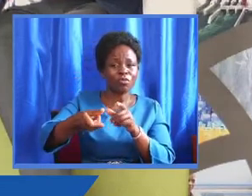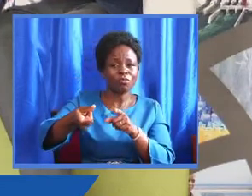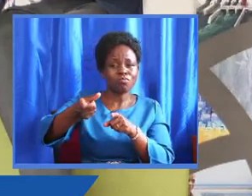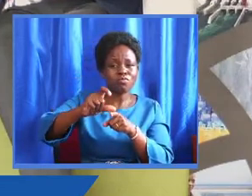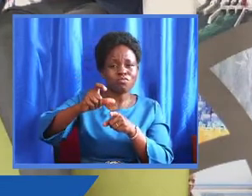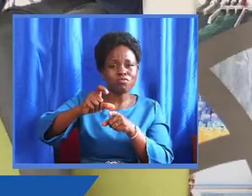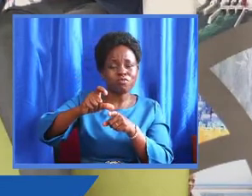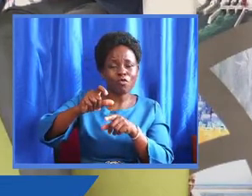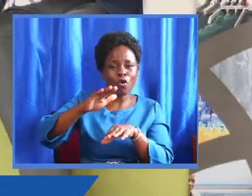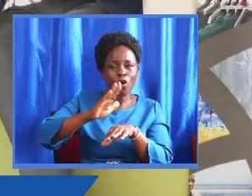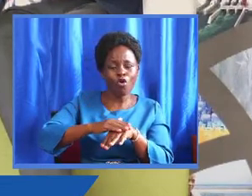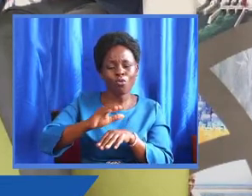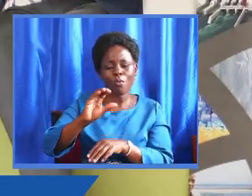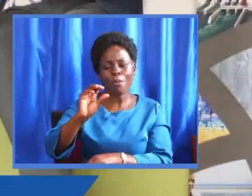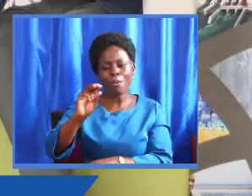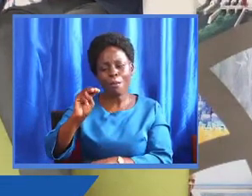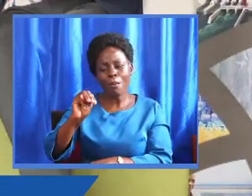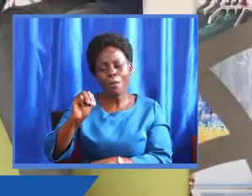mortgage,